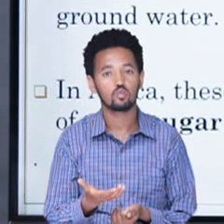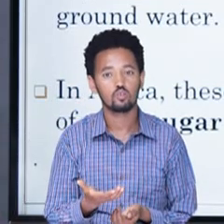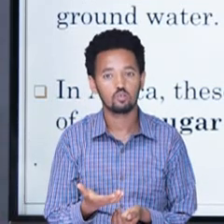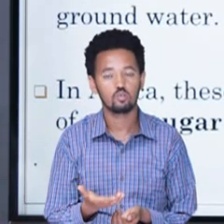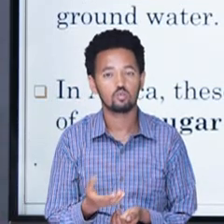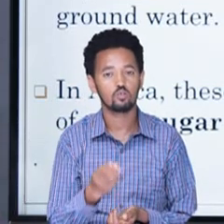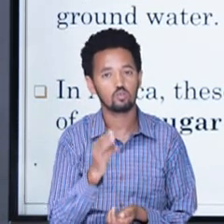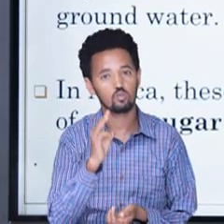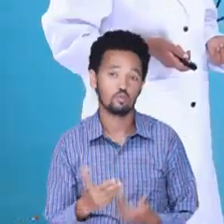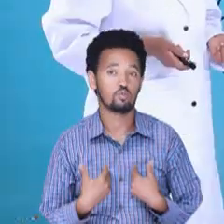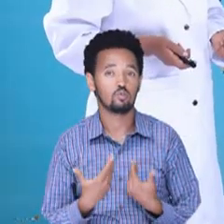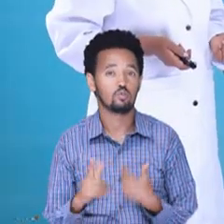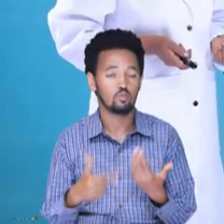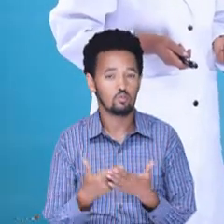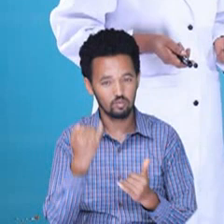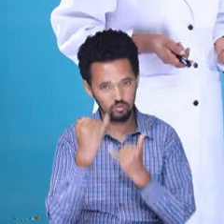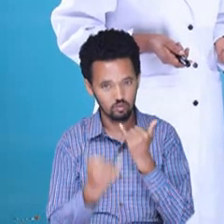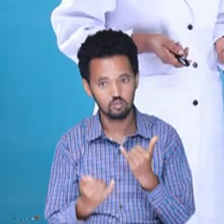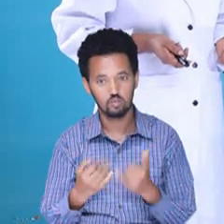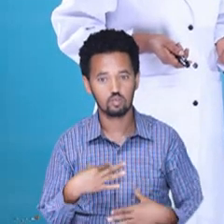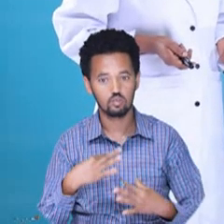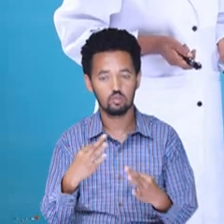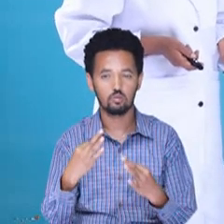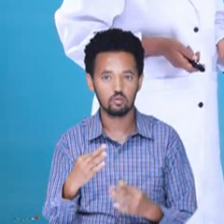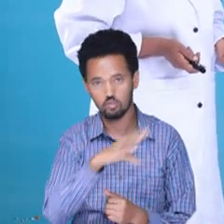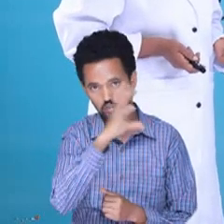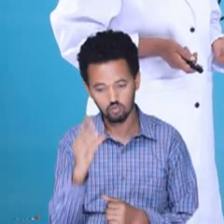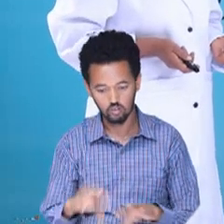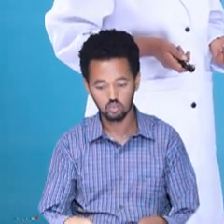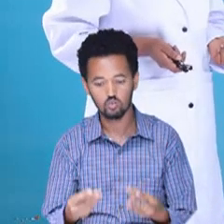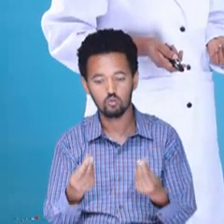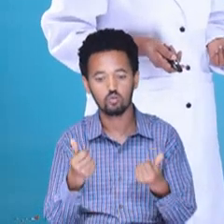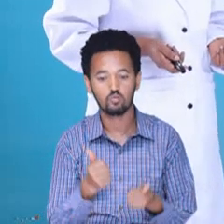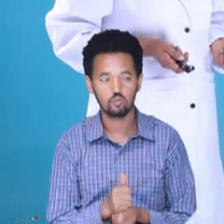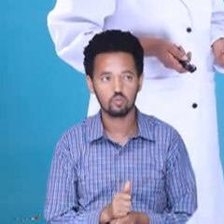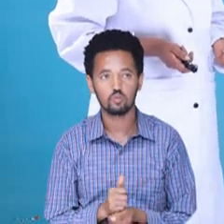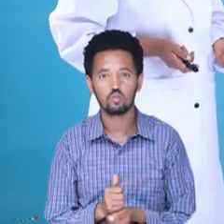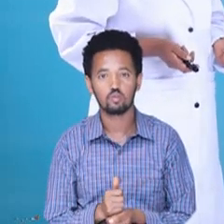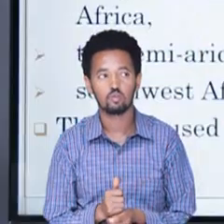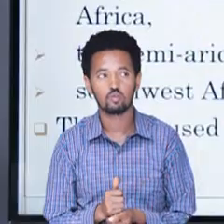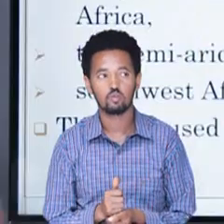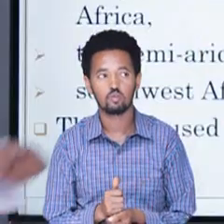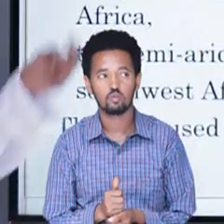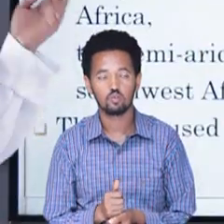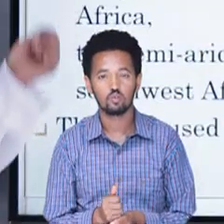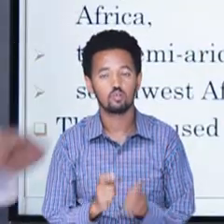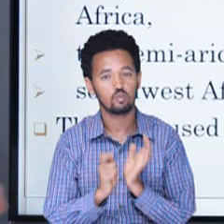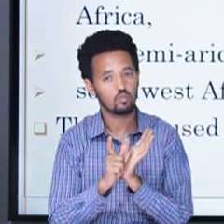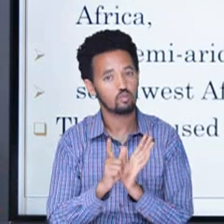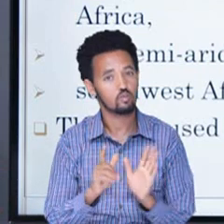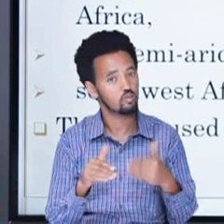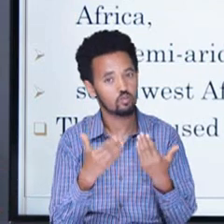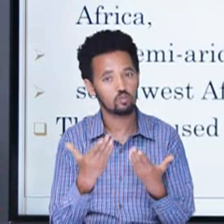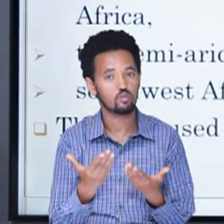yam, and vegetable. The last type of Africa soil is zonal soils. An example of a